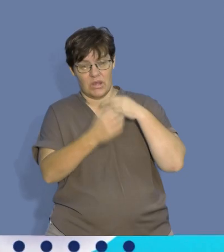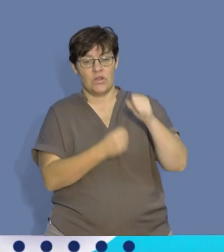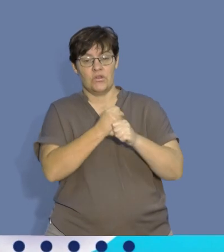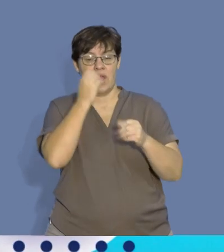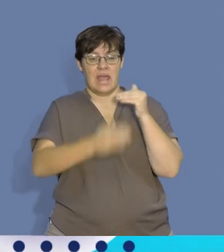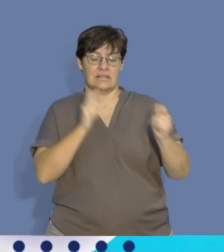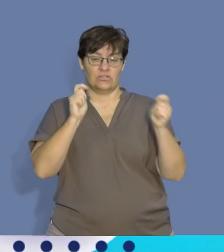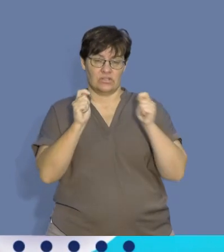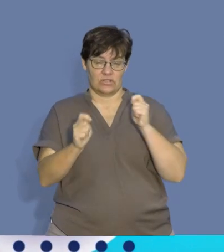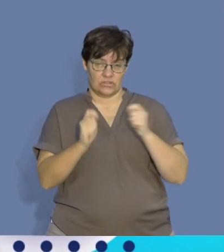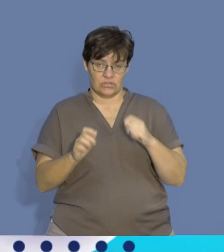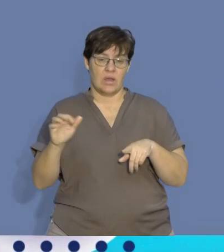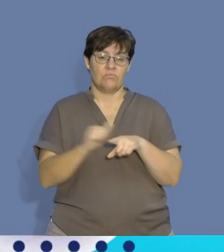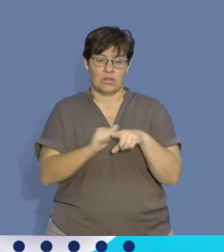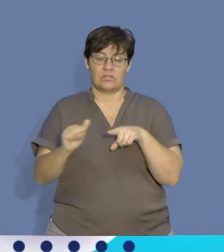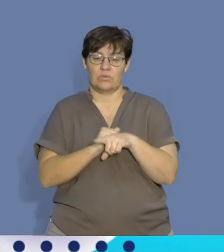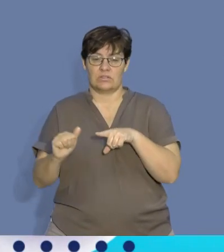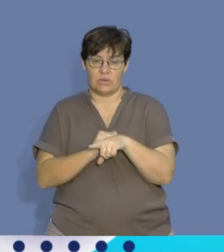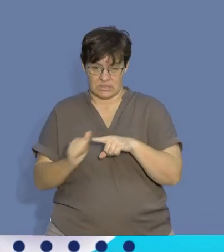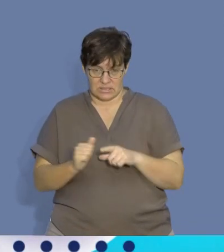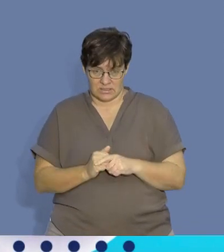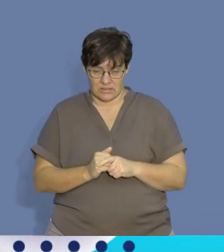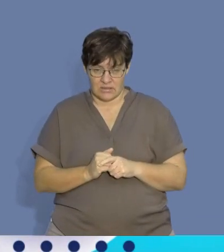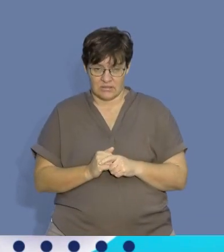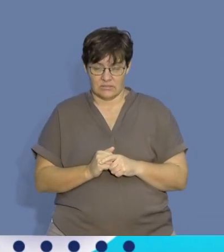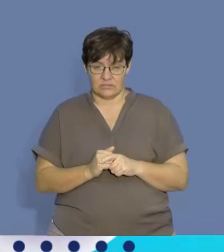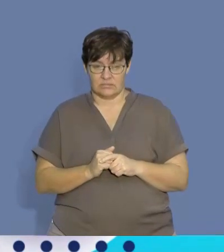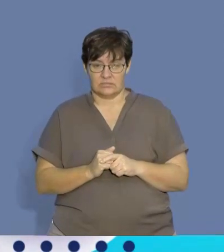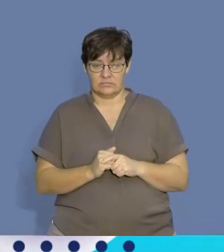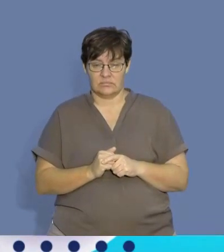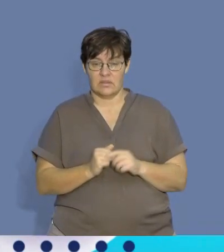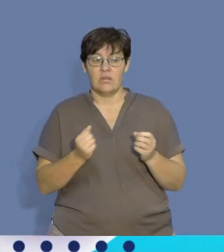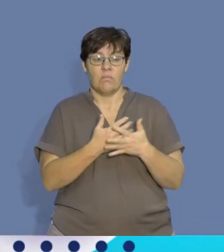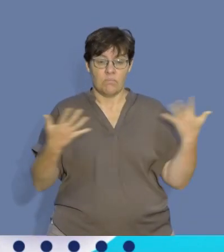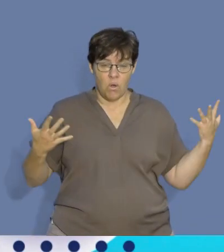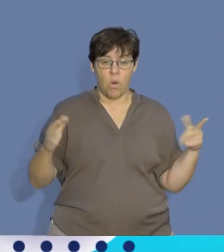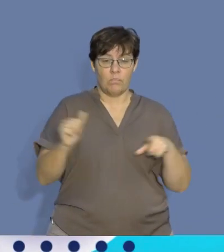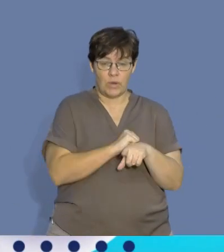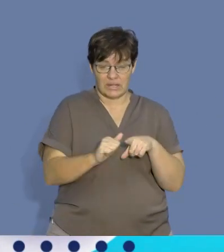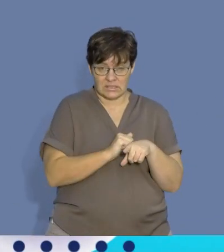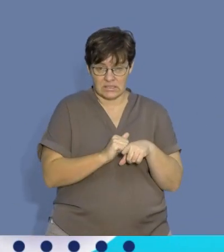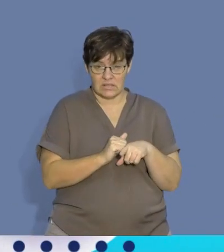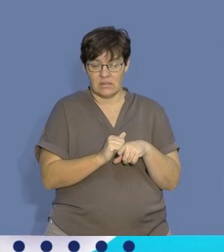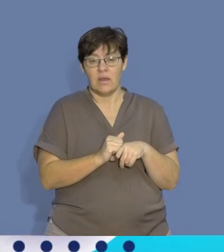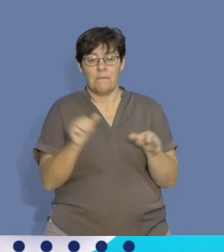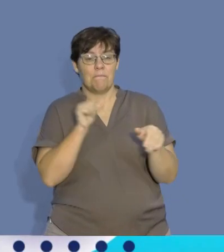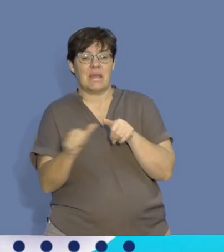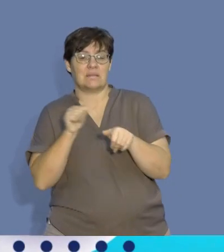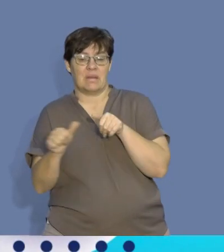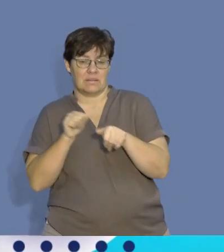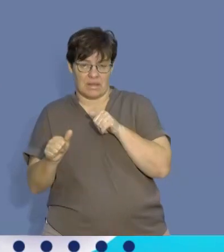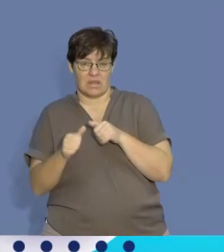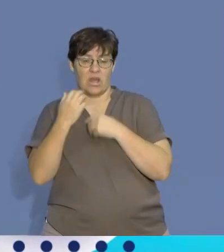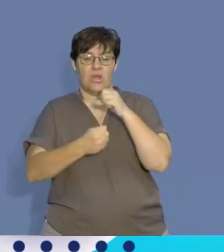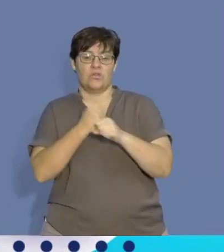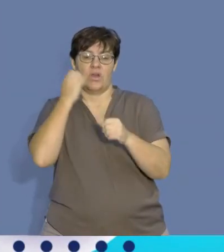of year-end adjustments that you need to practice from. And the more you guys are going to practice, the better you're going